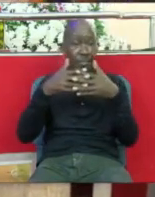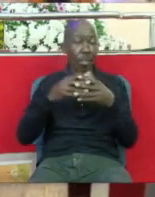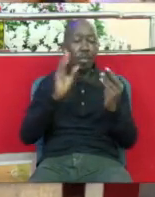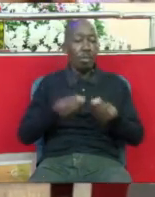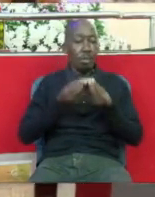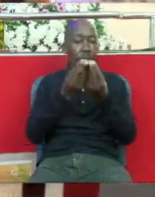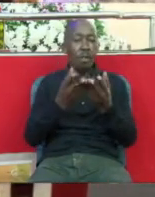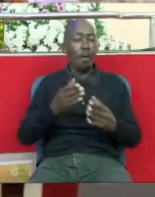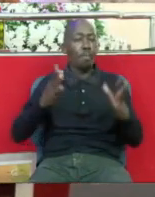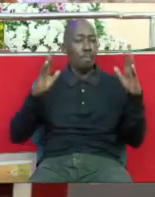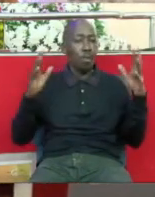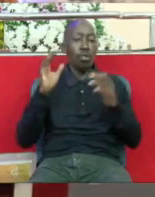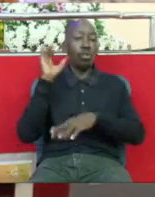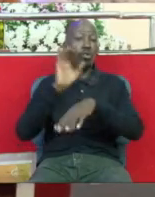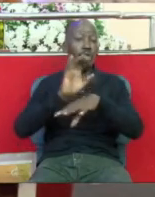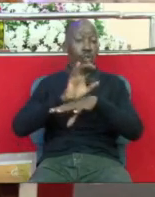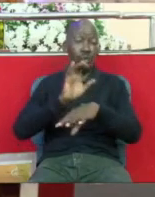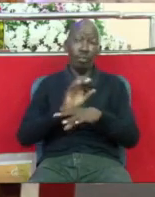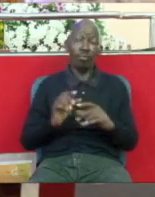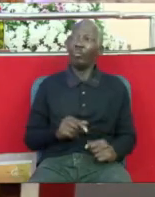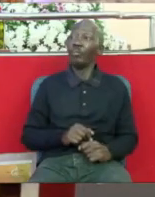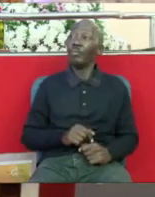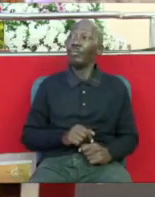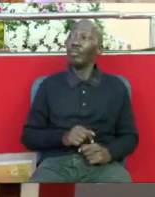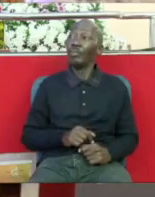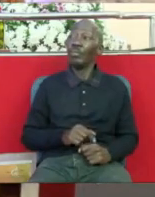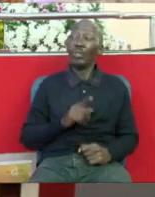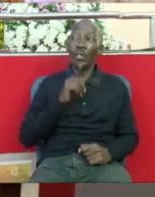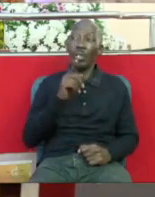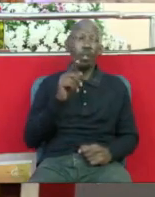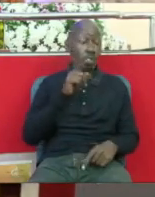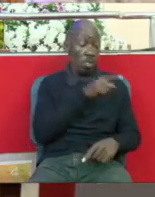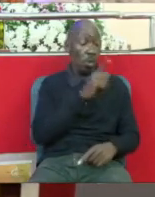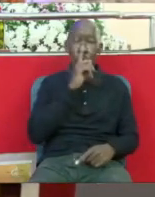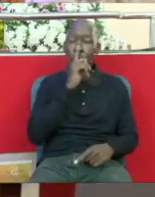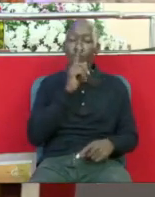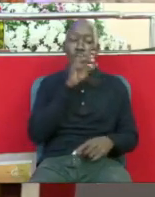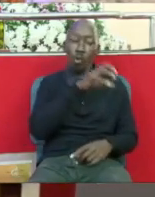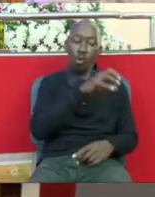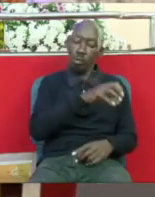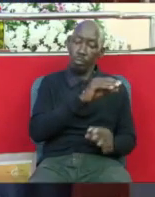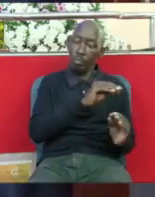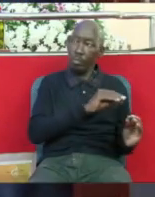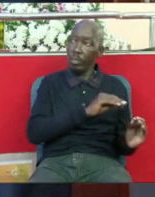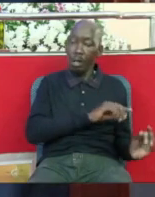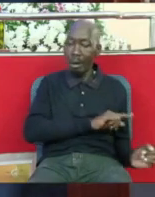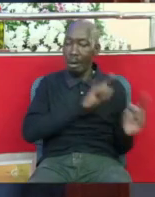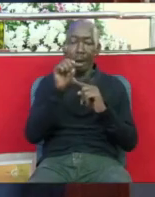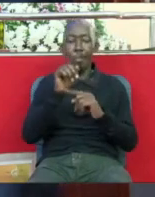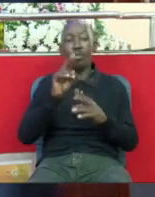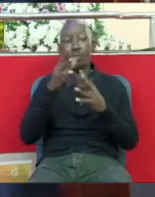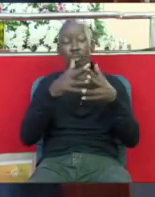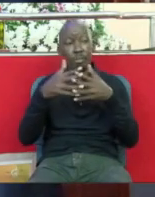big parish. Na akapewa eneo kubwa sana. And so he comes from Congo. Na hivyo basi ametokea nchi ya Congo. Lands in the US.